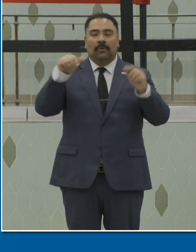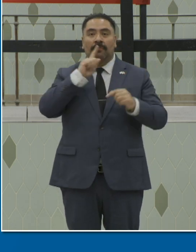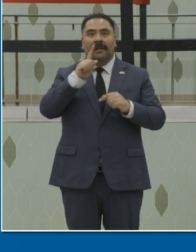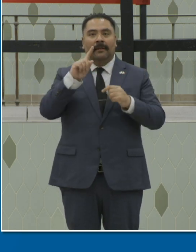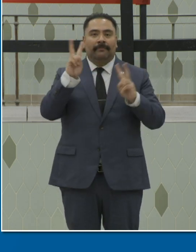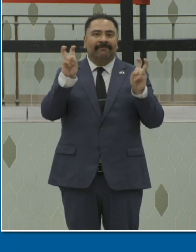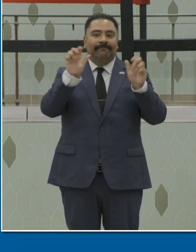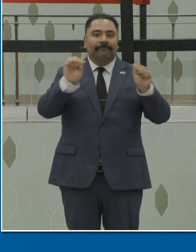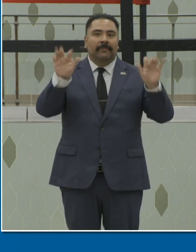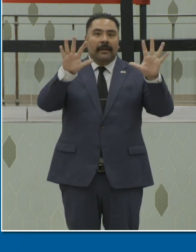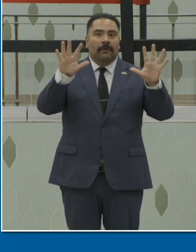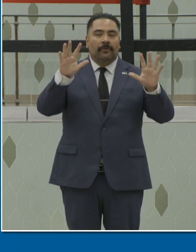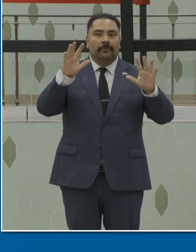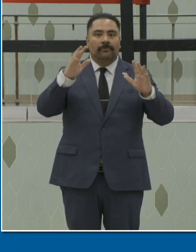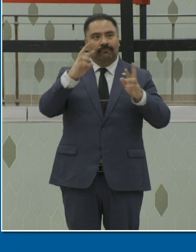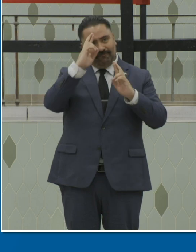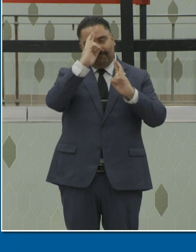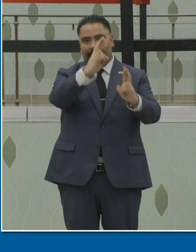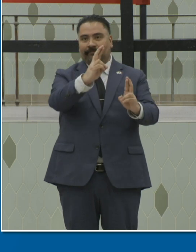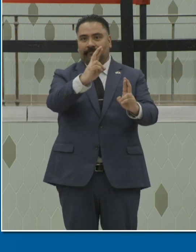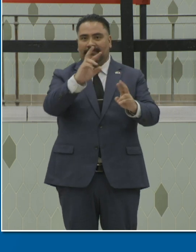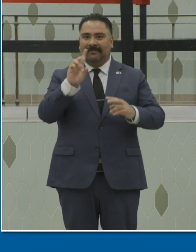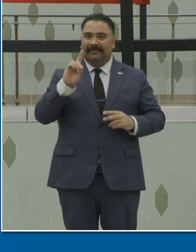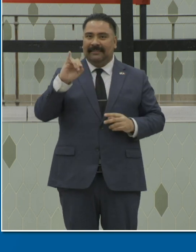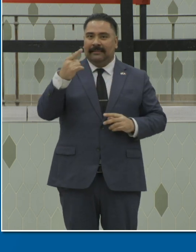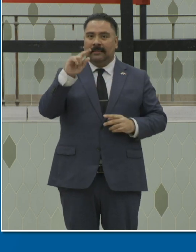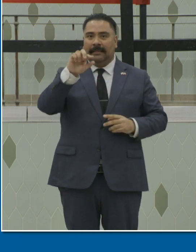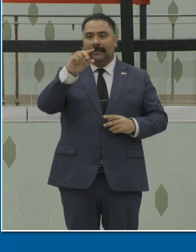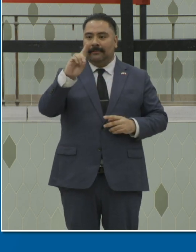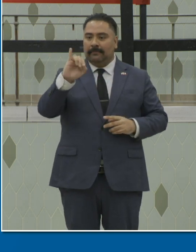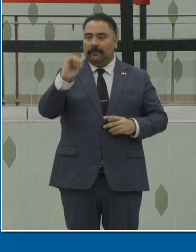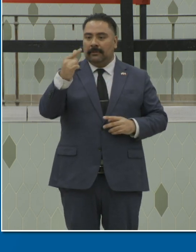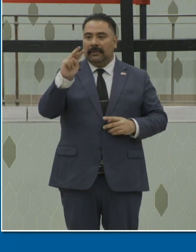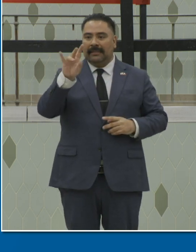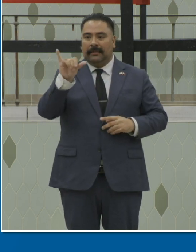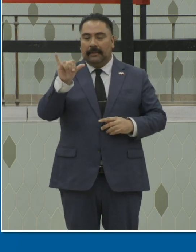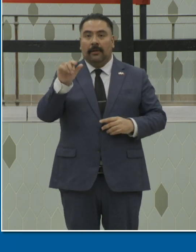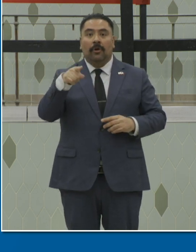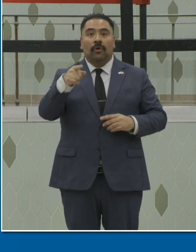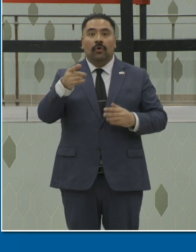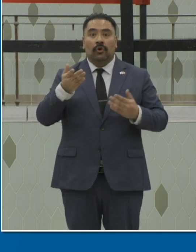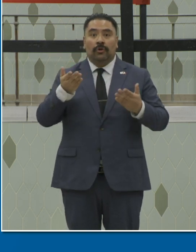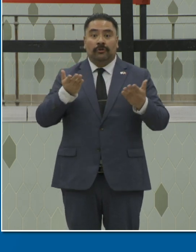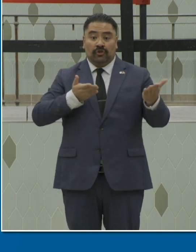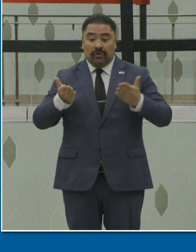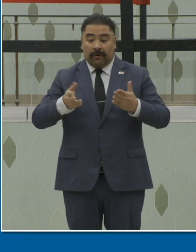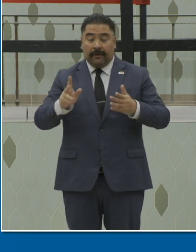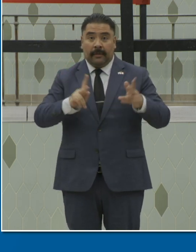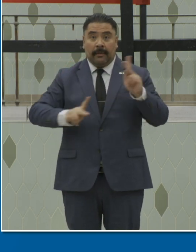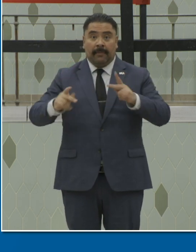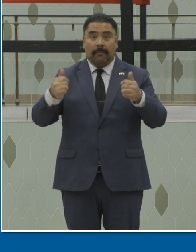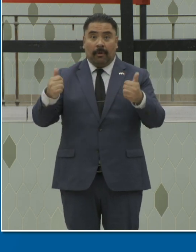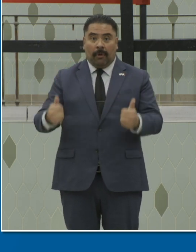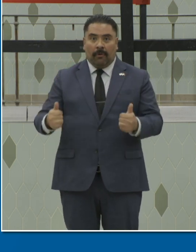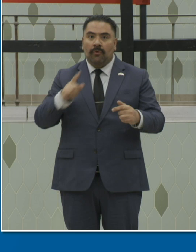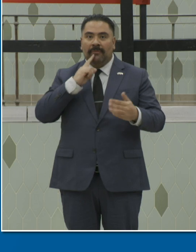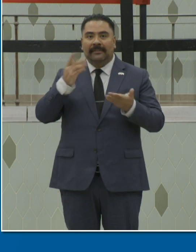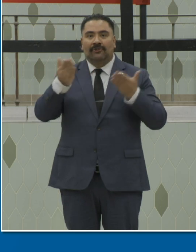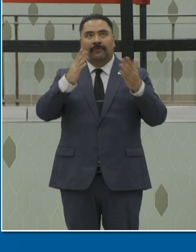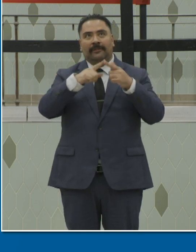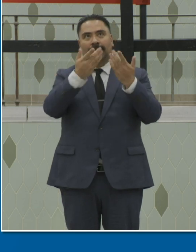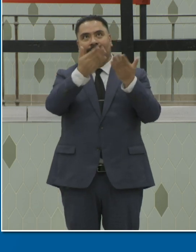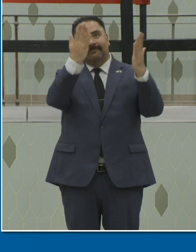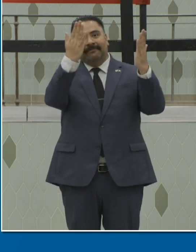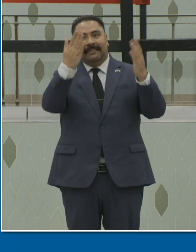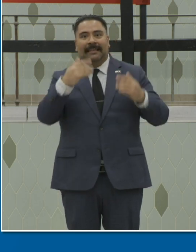the miracle of dignity. When you are serving the least of these, you are serving unto thee.